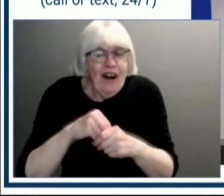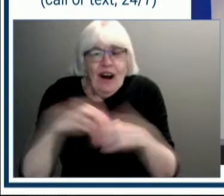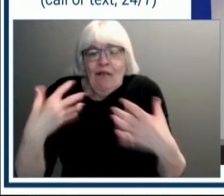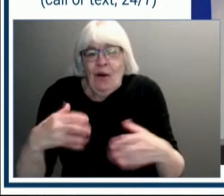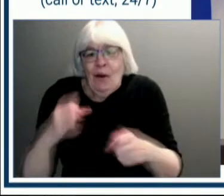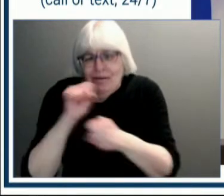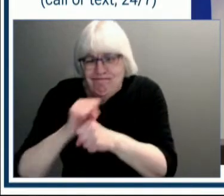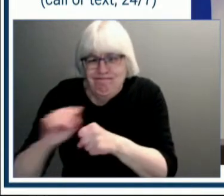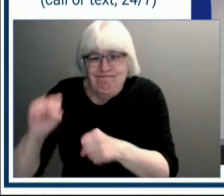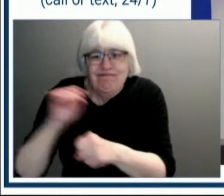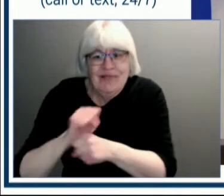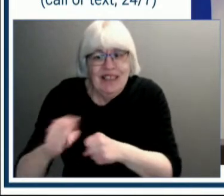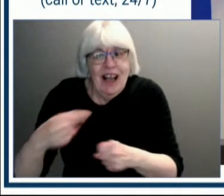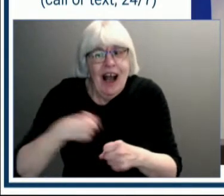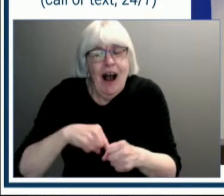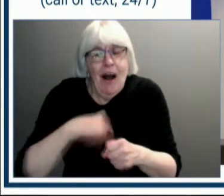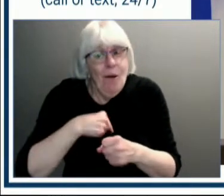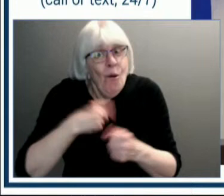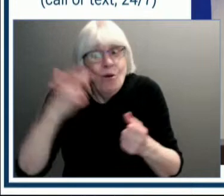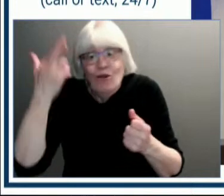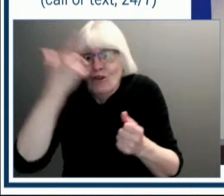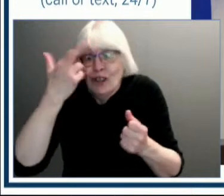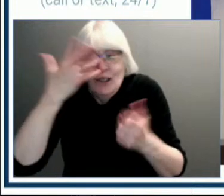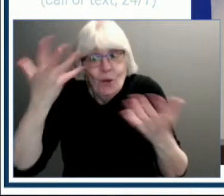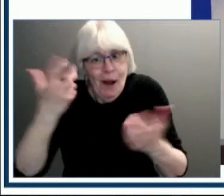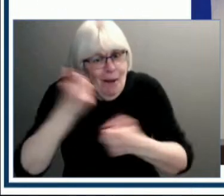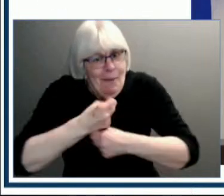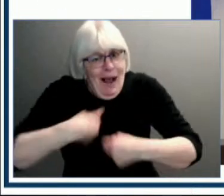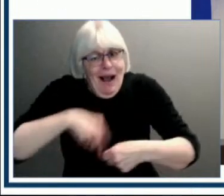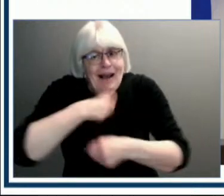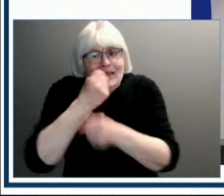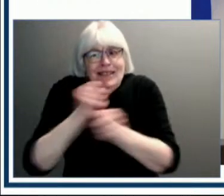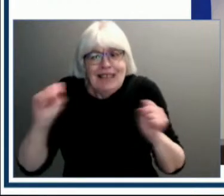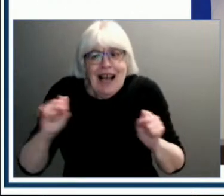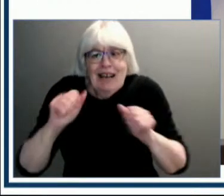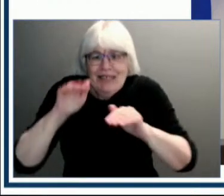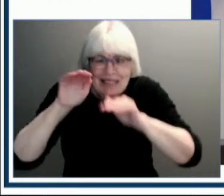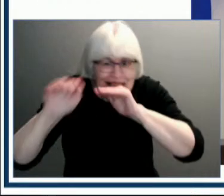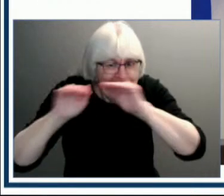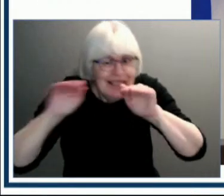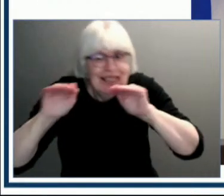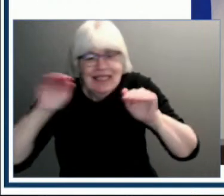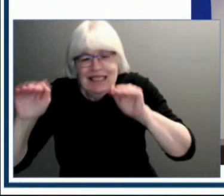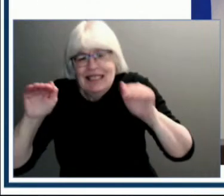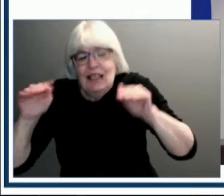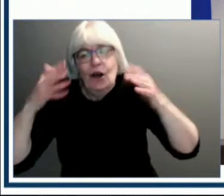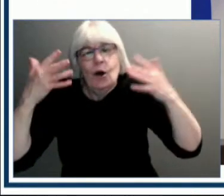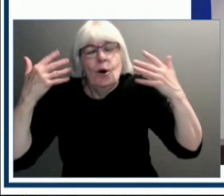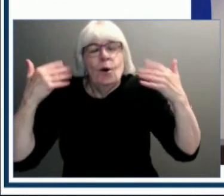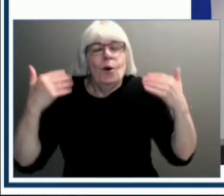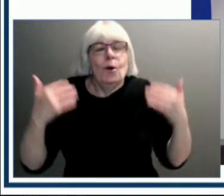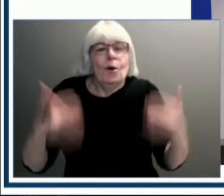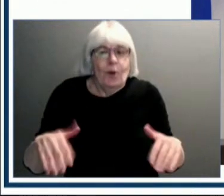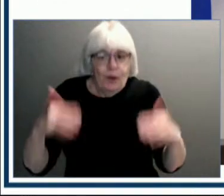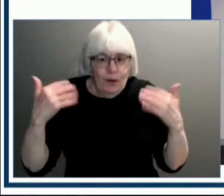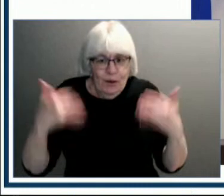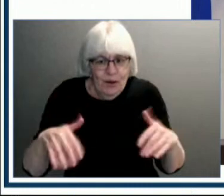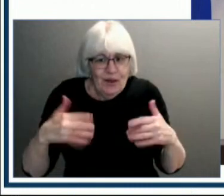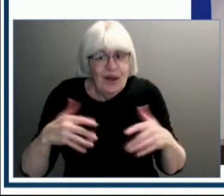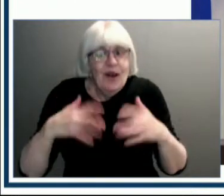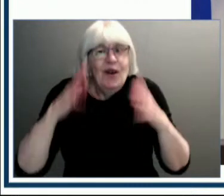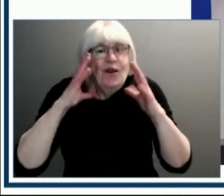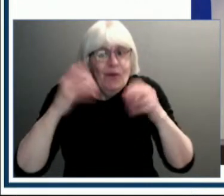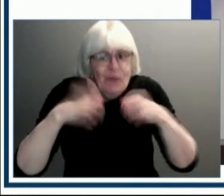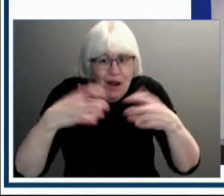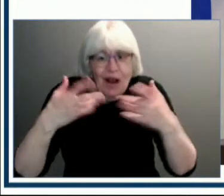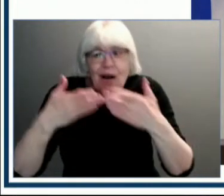have asked a lot of our people in public health and healthcare, education, and across the government. I know we've asked